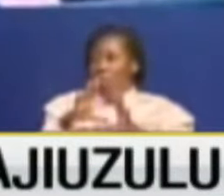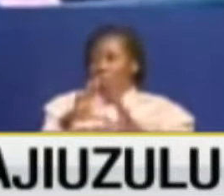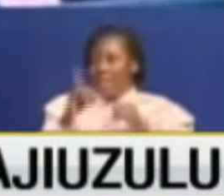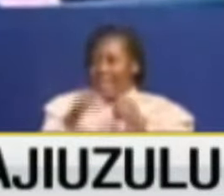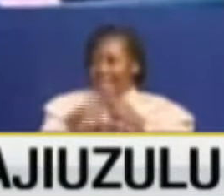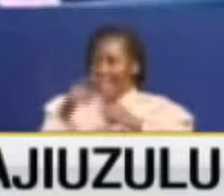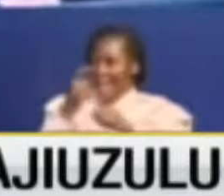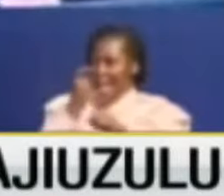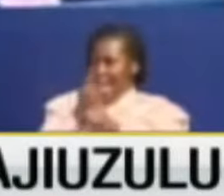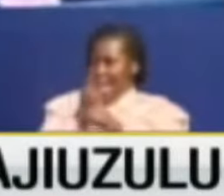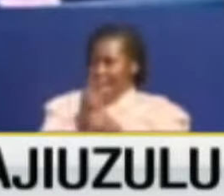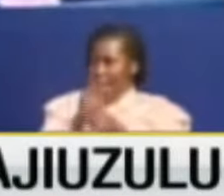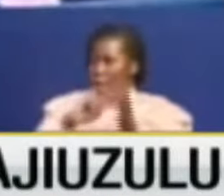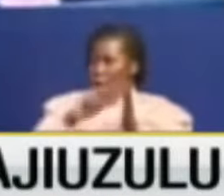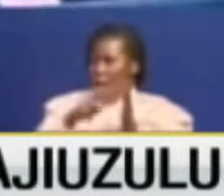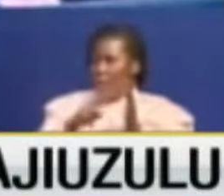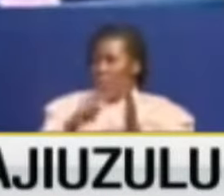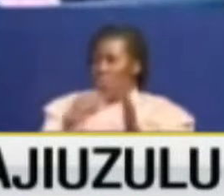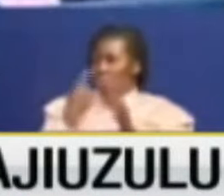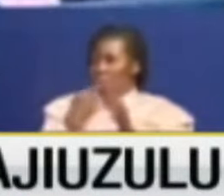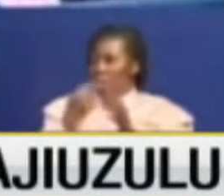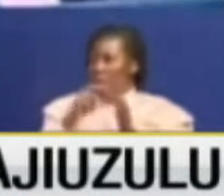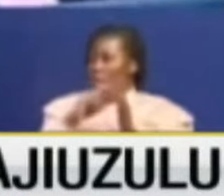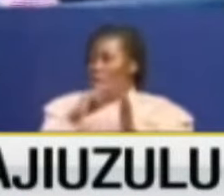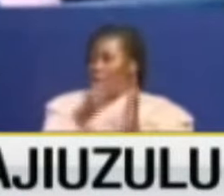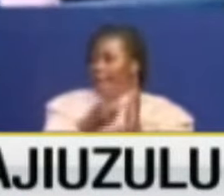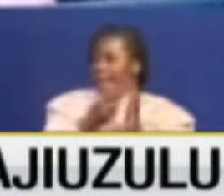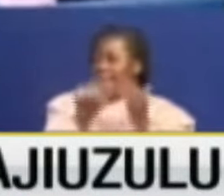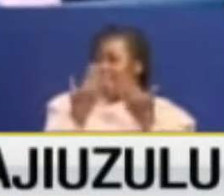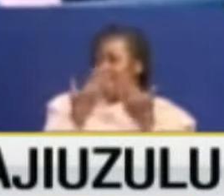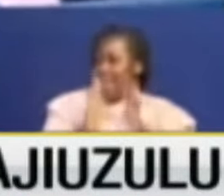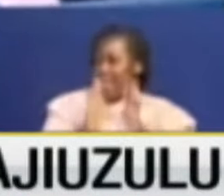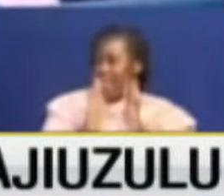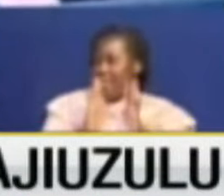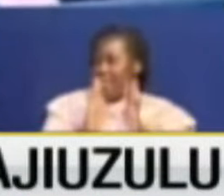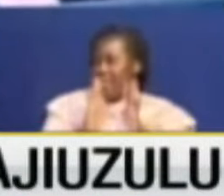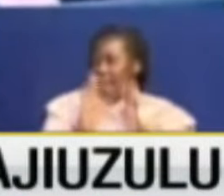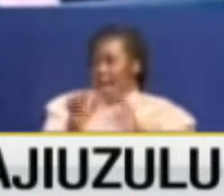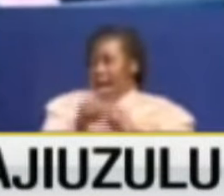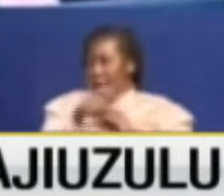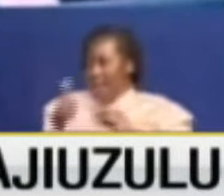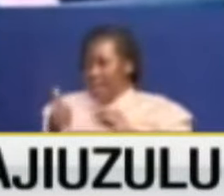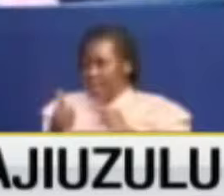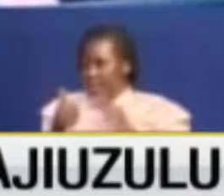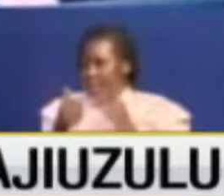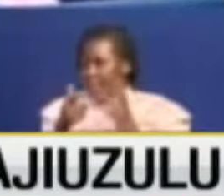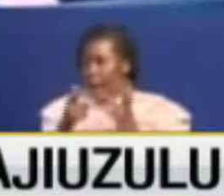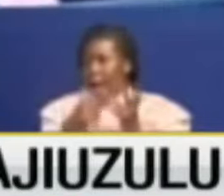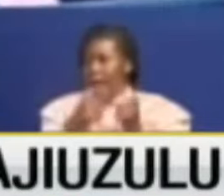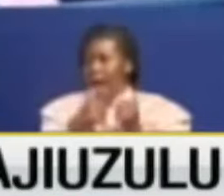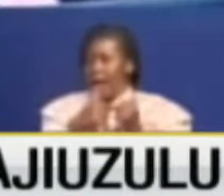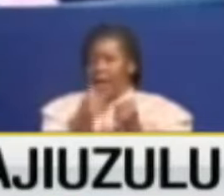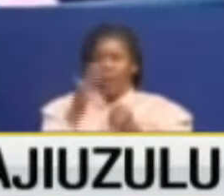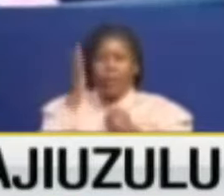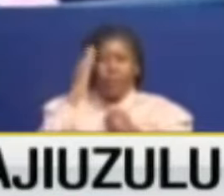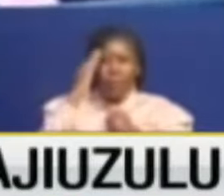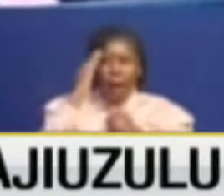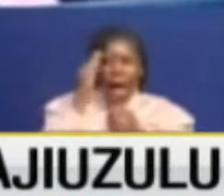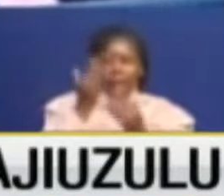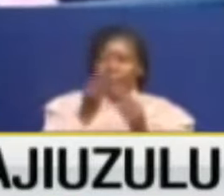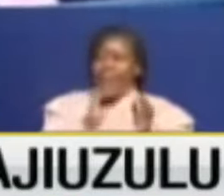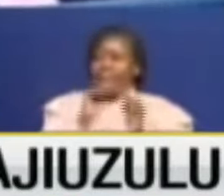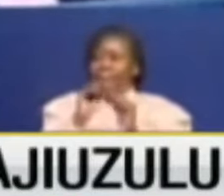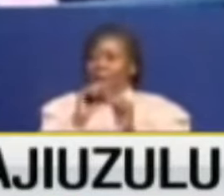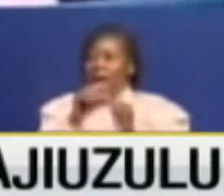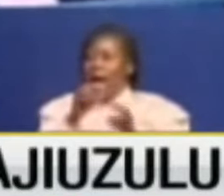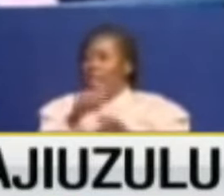term contracts, some of whom their contracts came to an end. Others among them, they discovered they had maneuvered their